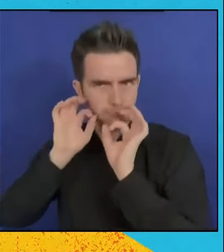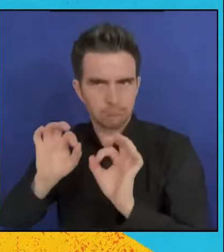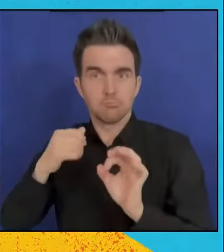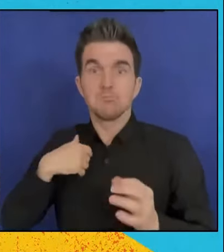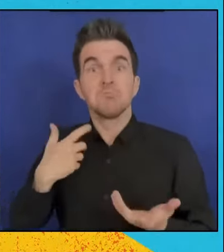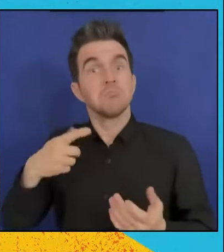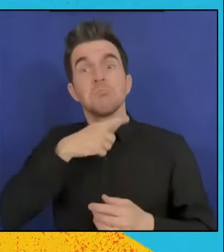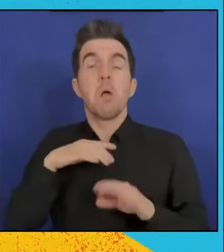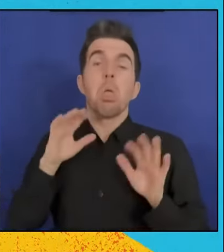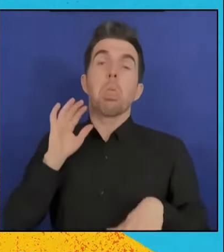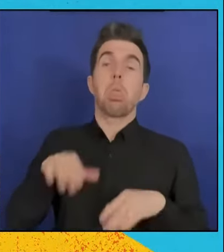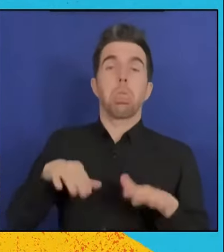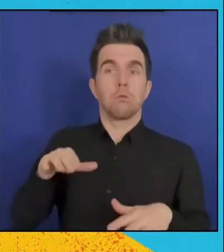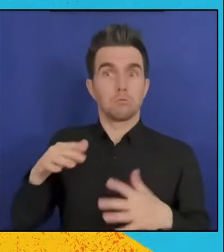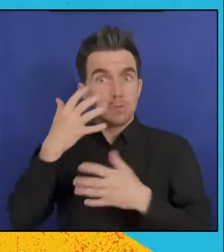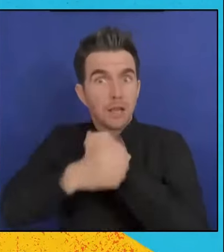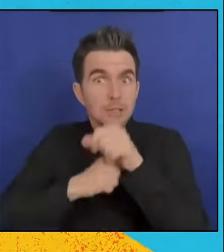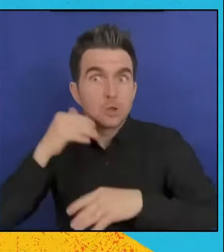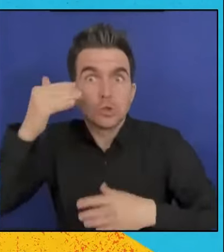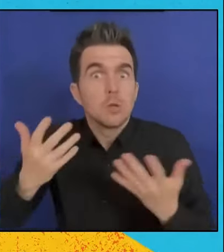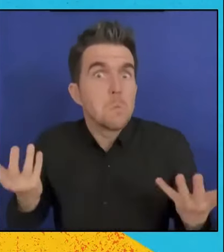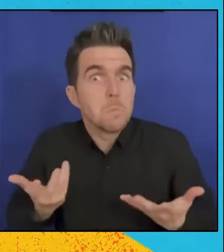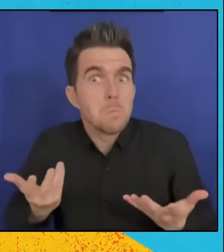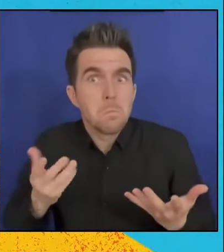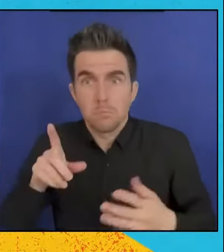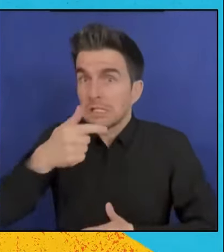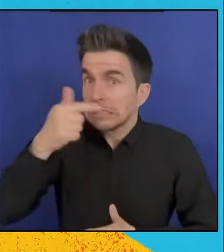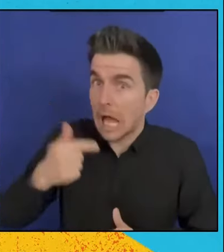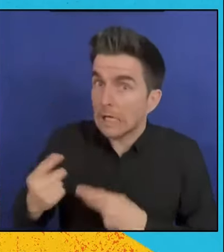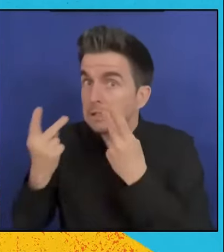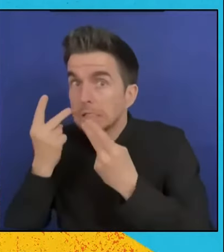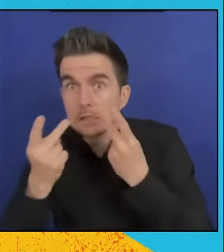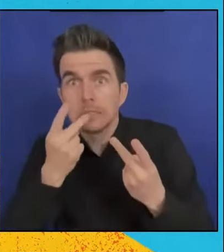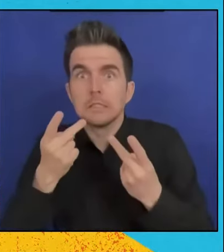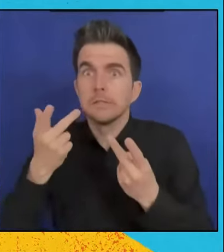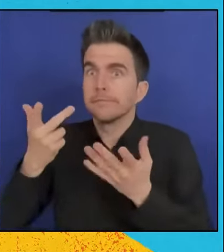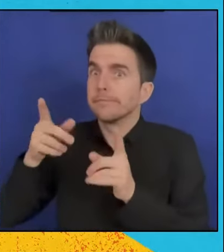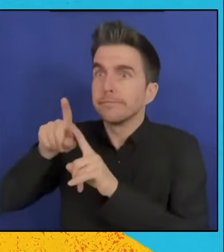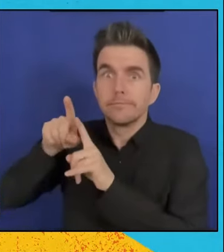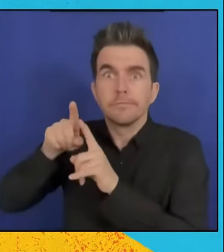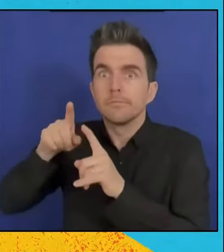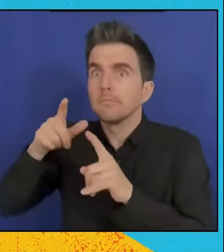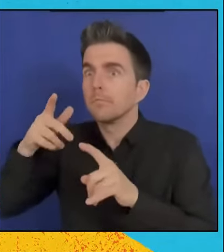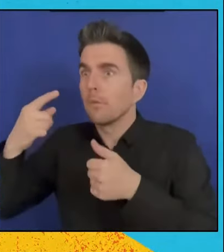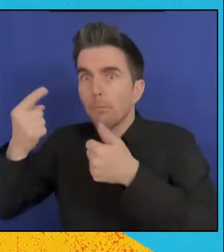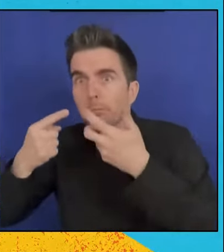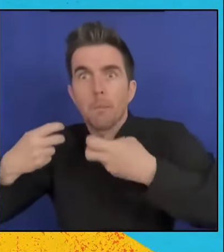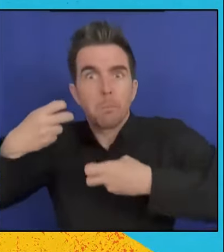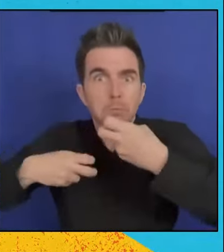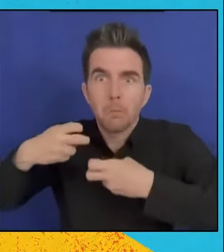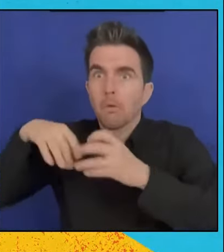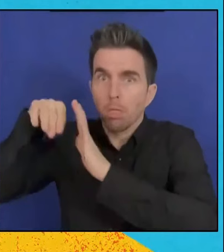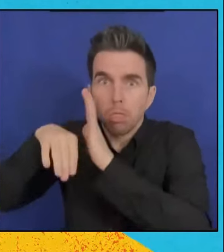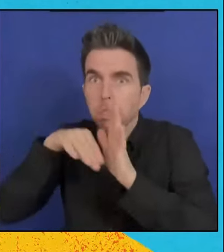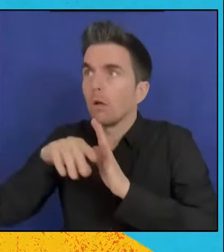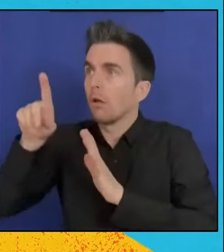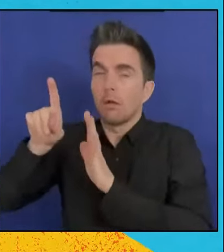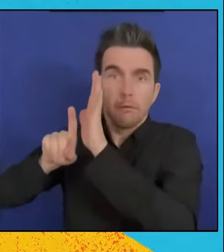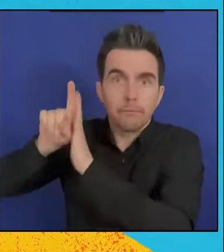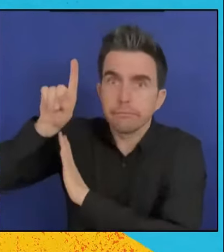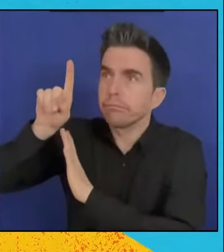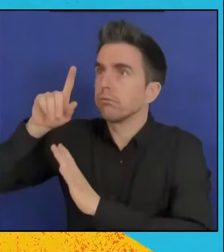ones causing the problems. So as young people right here at this forum, it is our